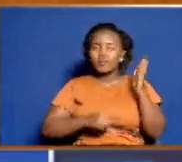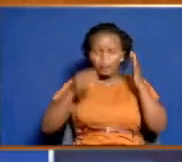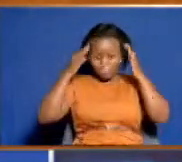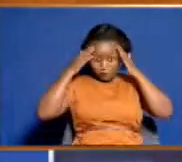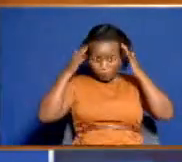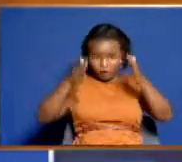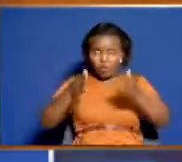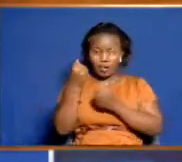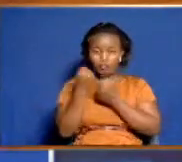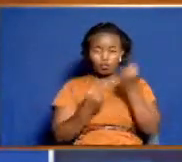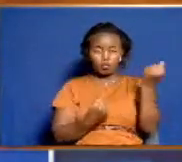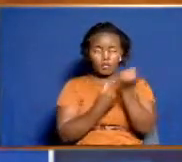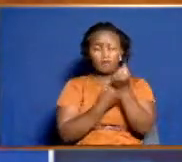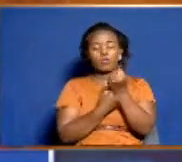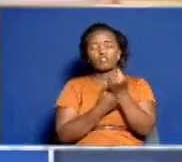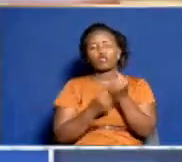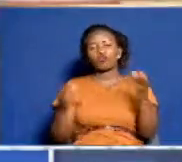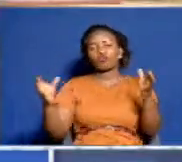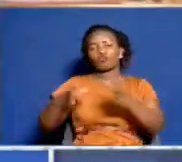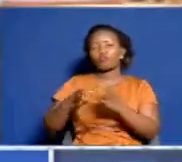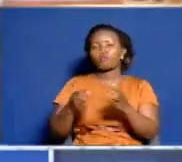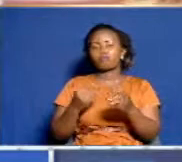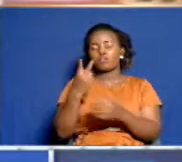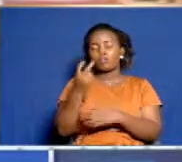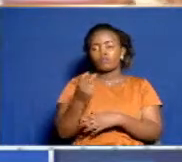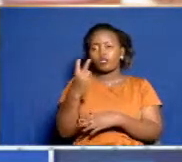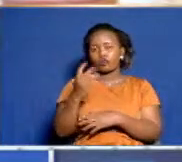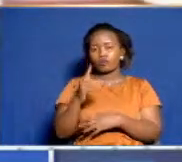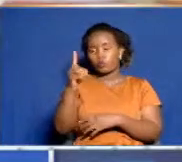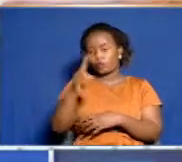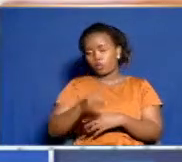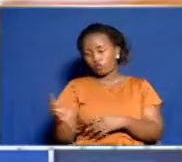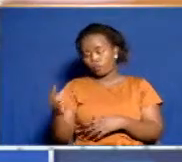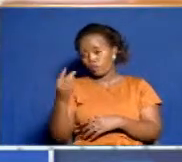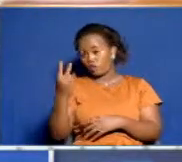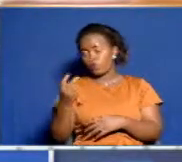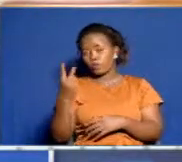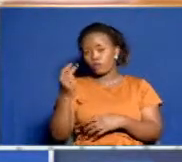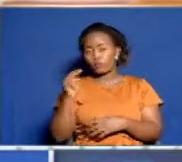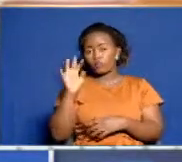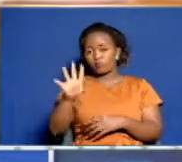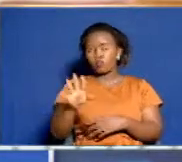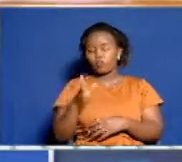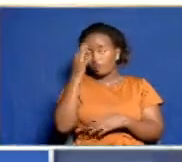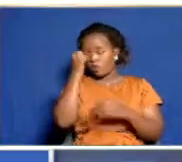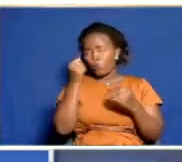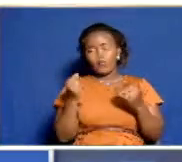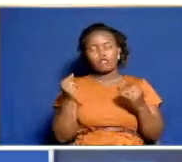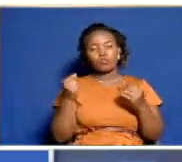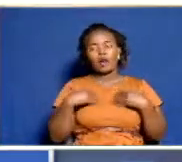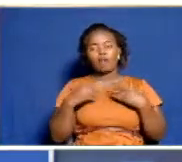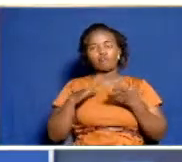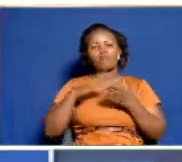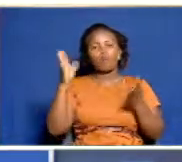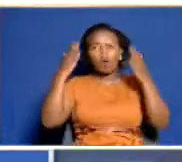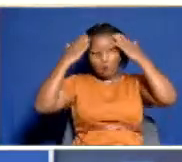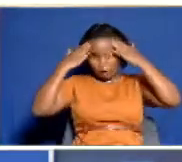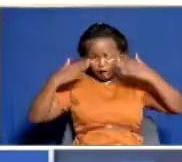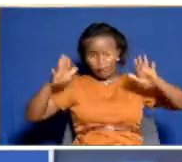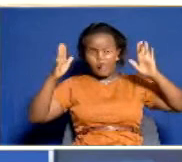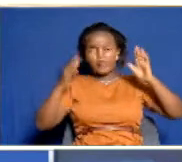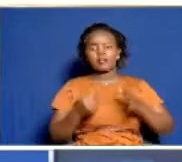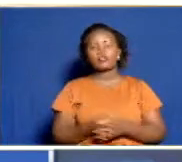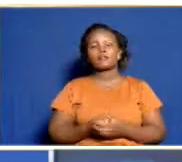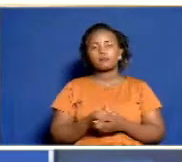the Kenya Mental Health Action Plan 2021-2025 activities towards uplifting mental health. Ladies and gentlemen, we